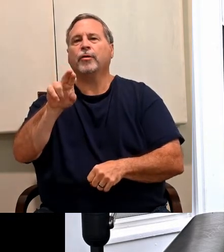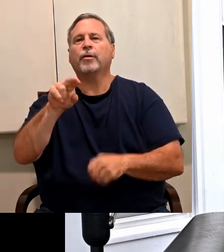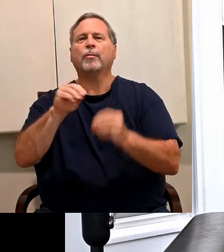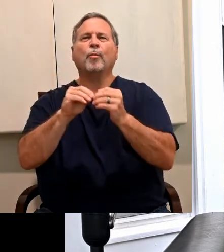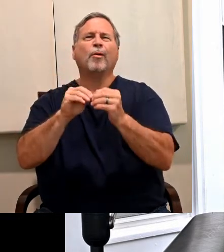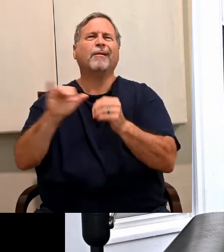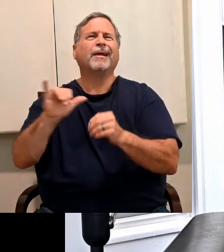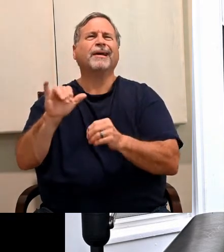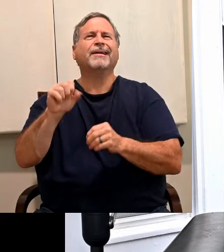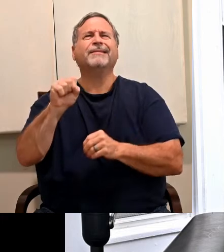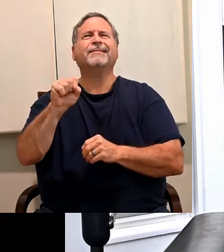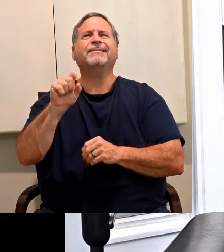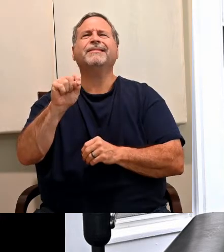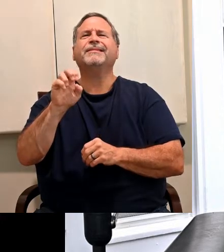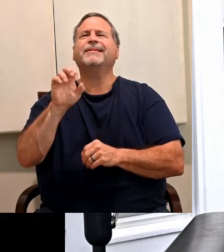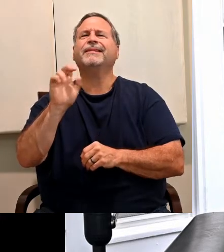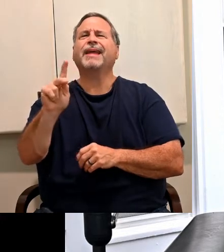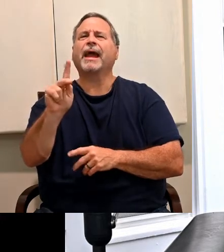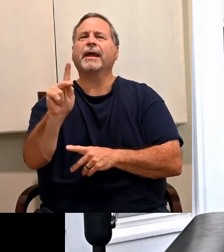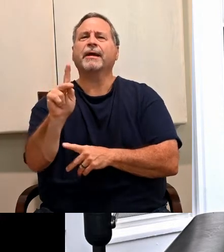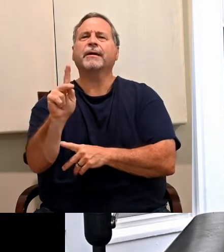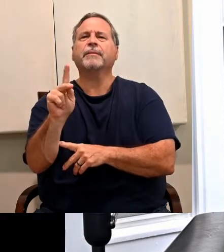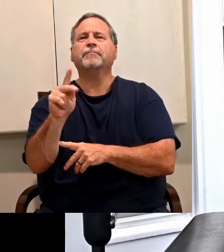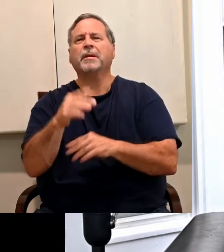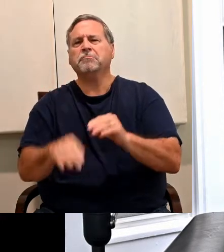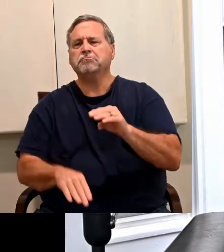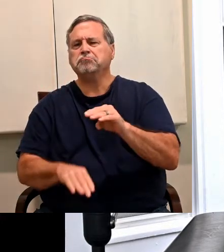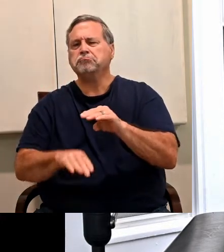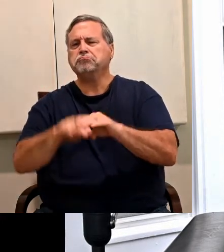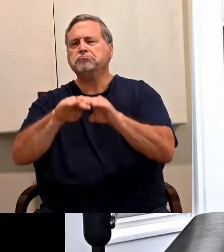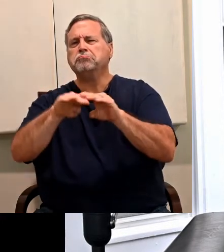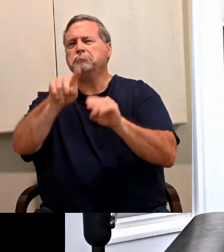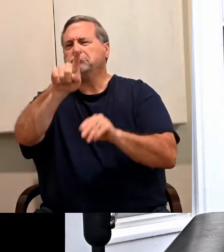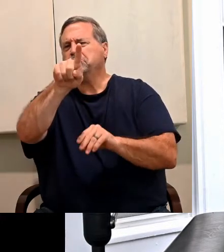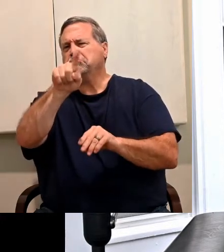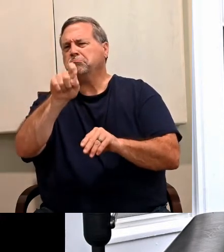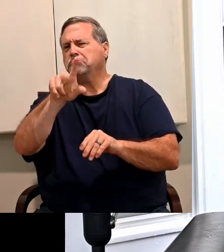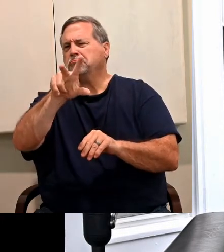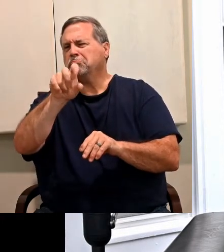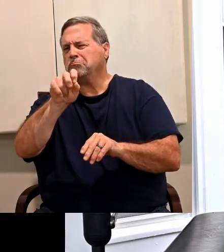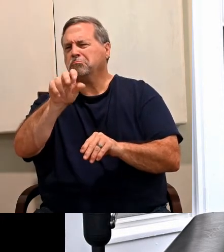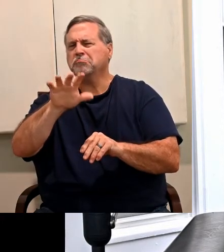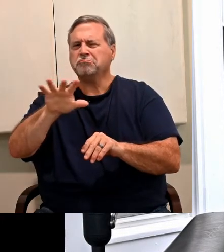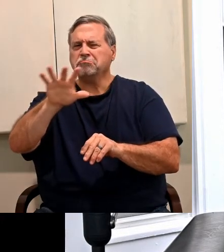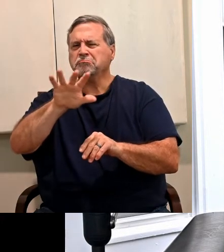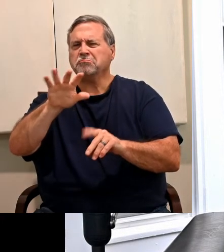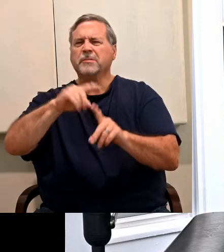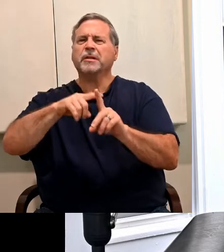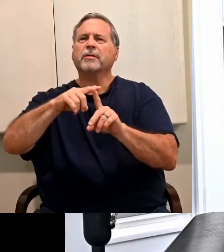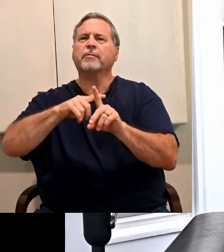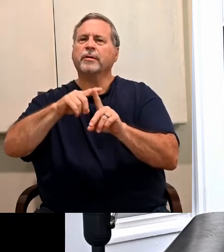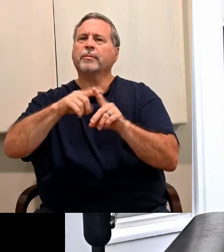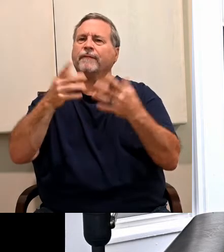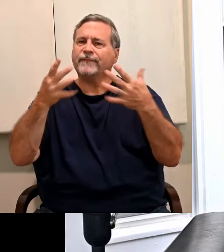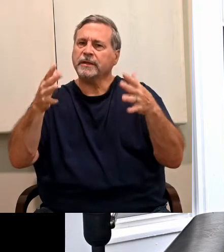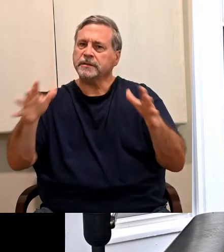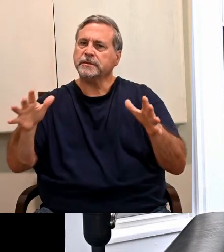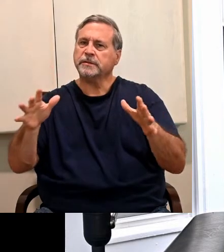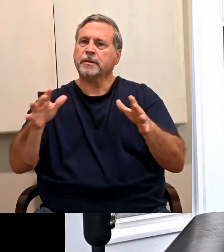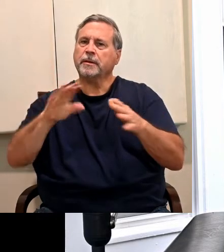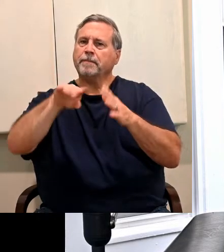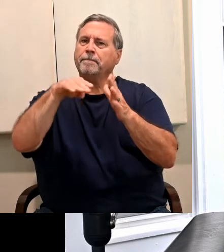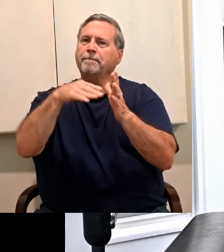because this is more like a steak, we're going to take it to about 130 degrees when it's